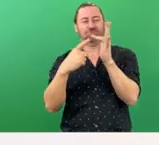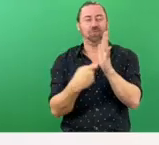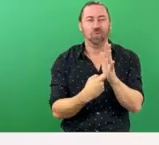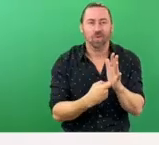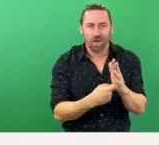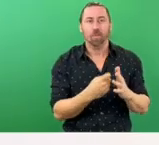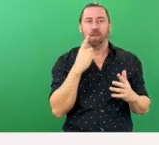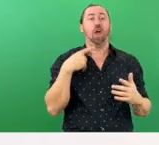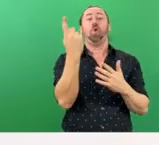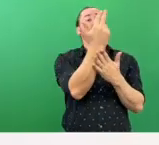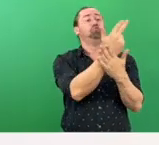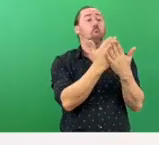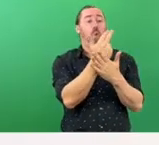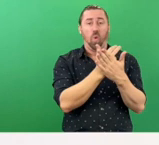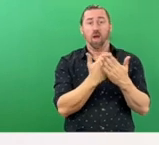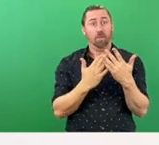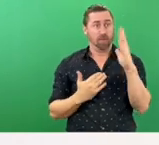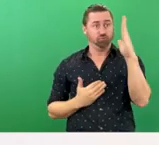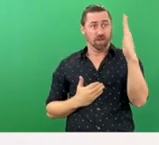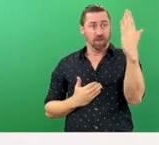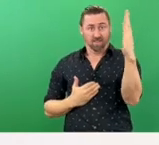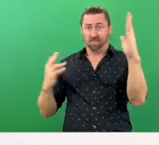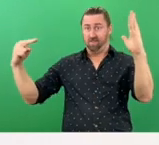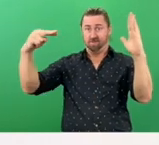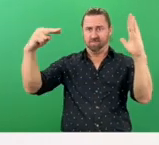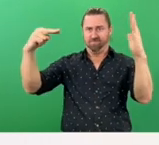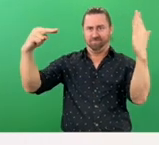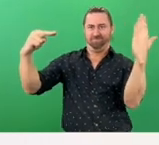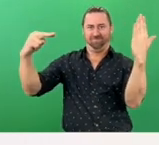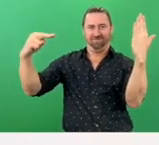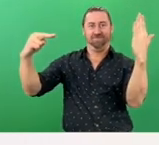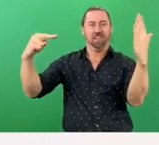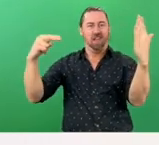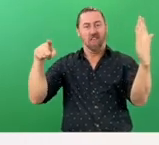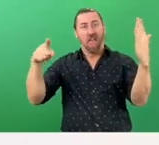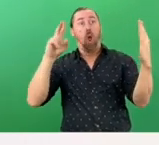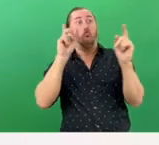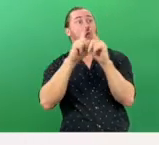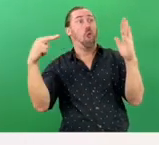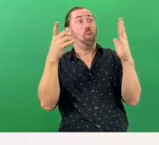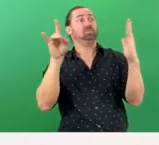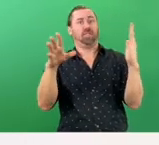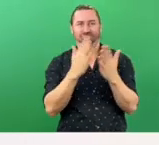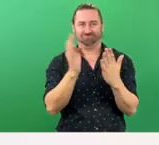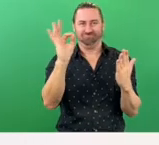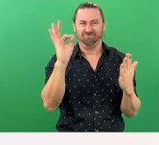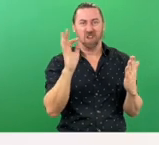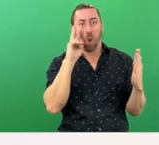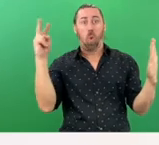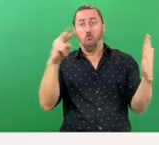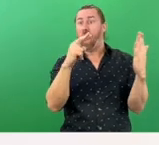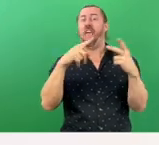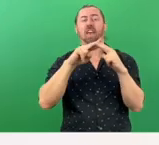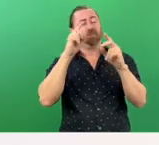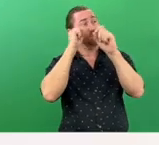artists have manipulated the mirror reflection in order to communicate this idea of gazing at oneself. But that's only one